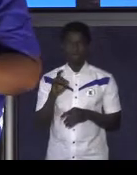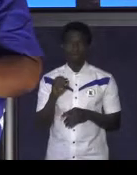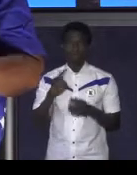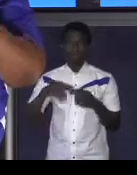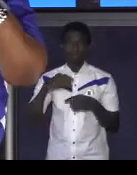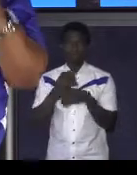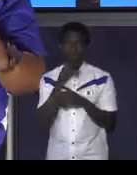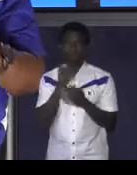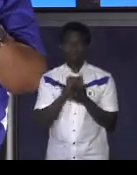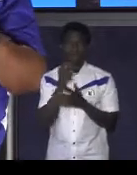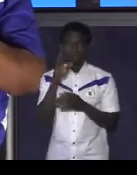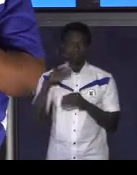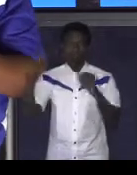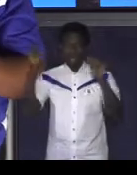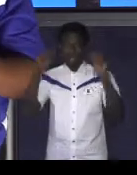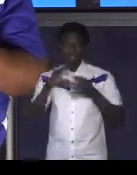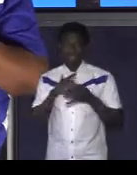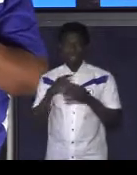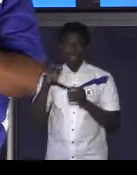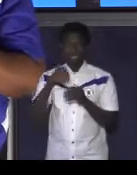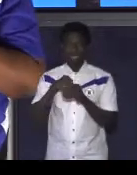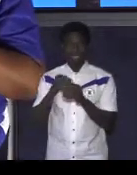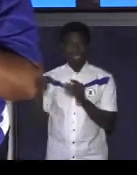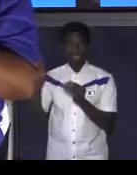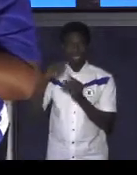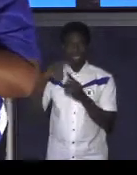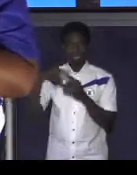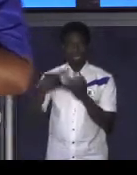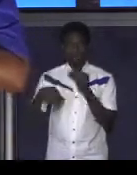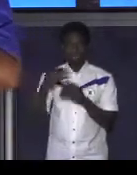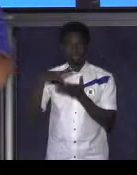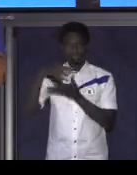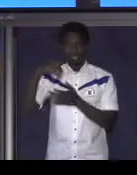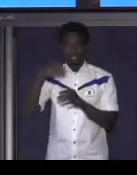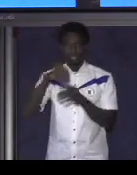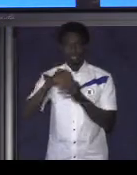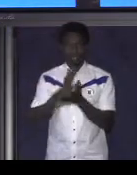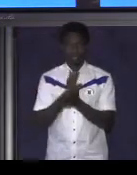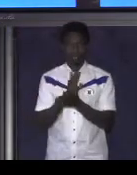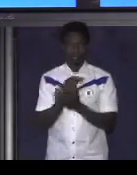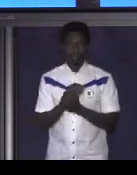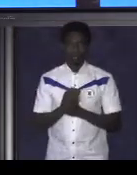is to ensure that you're academically engaged in addition to what you're learning in school.